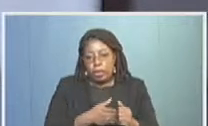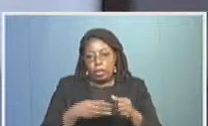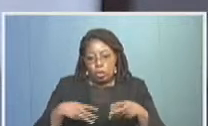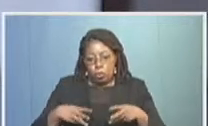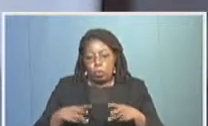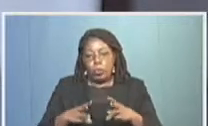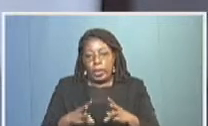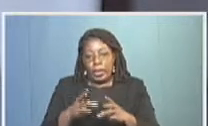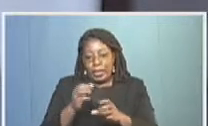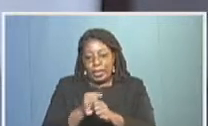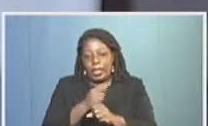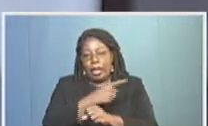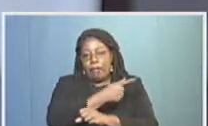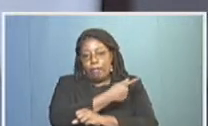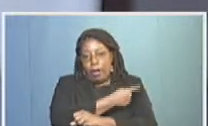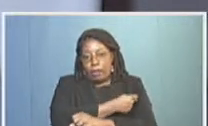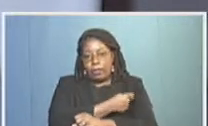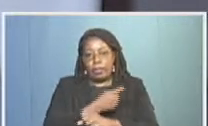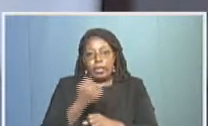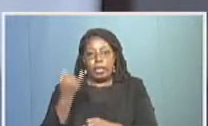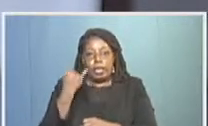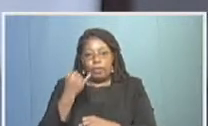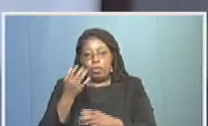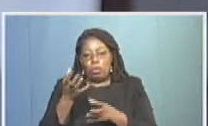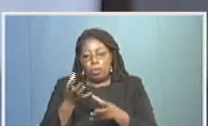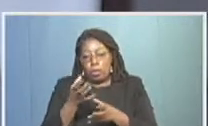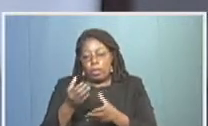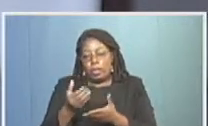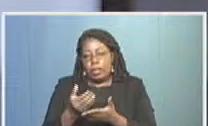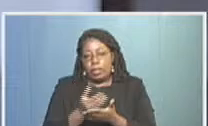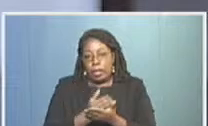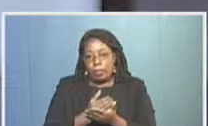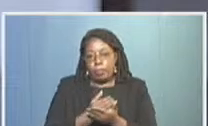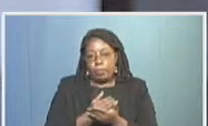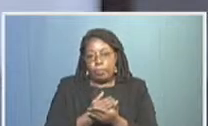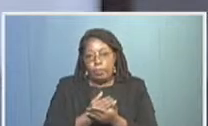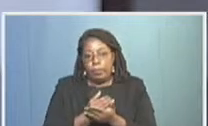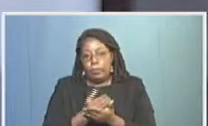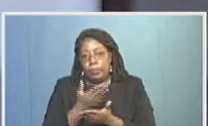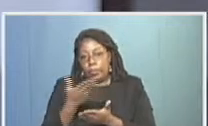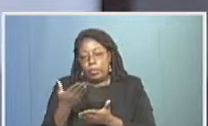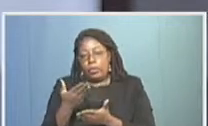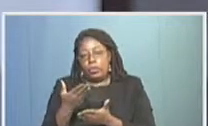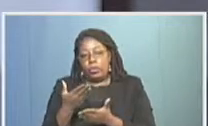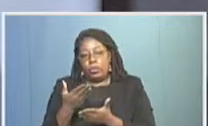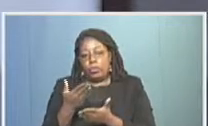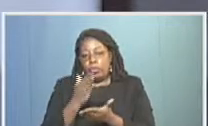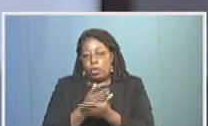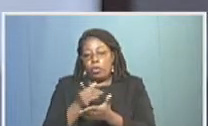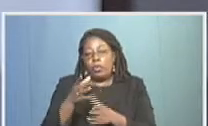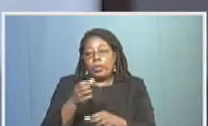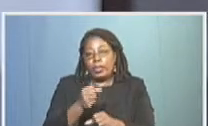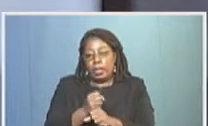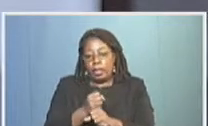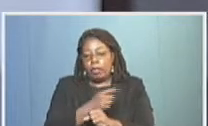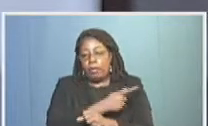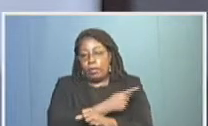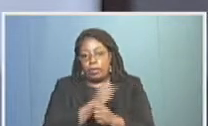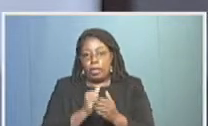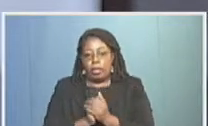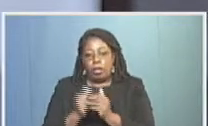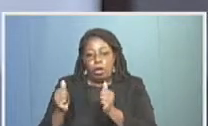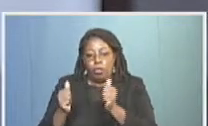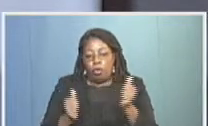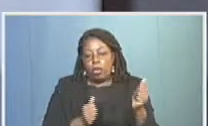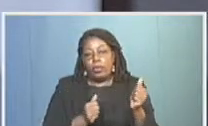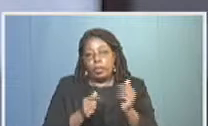vaccinated, unless you have some special circumstance which prevents you. Following the